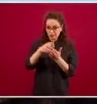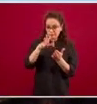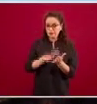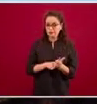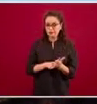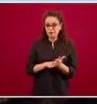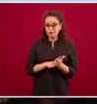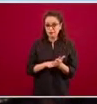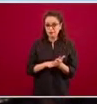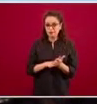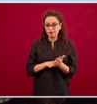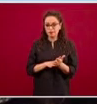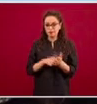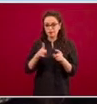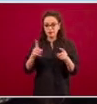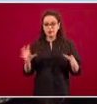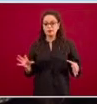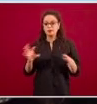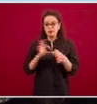registry